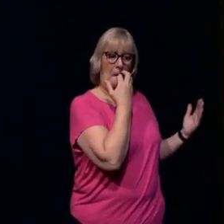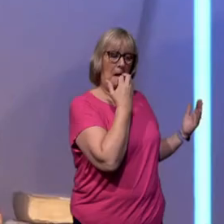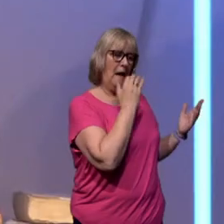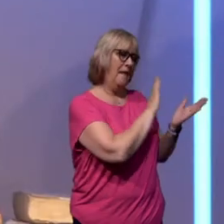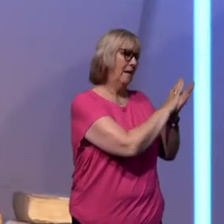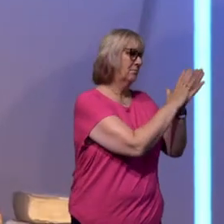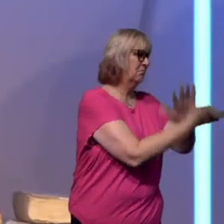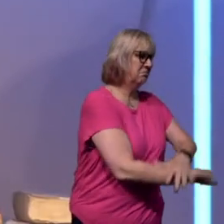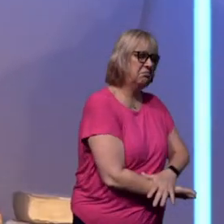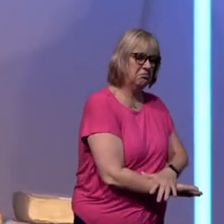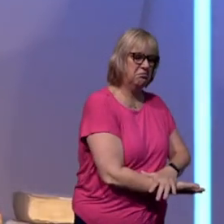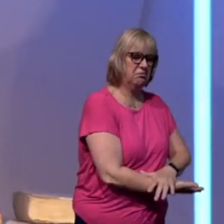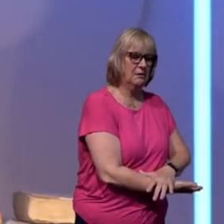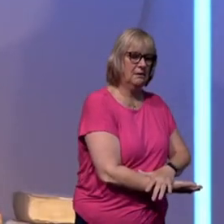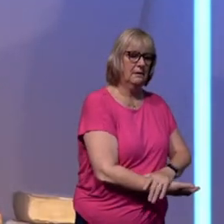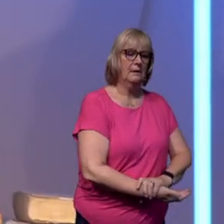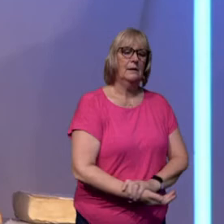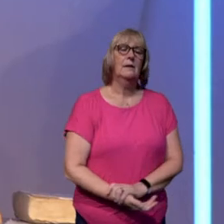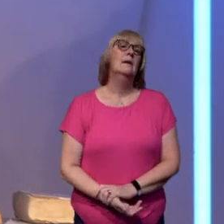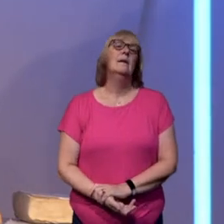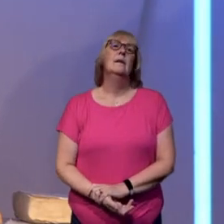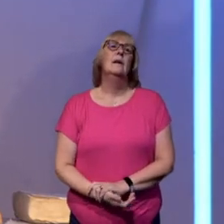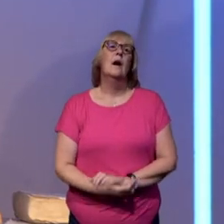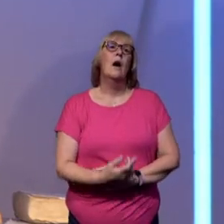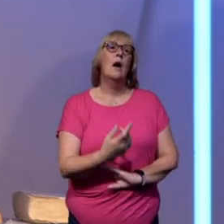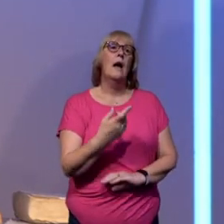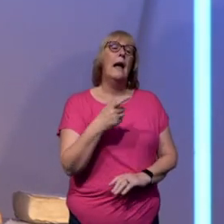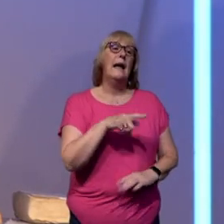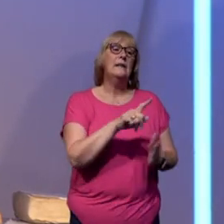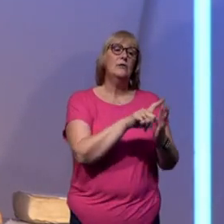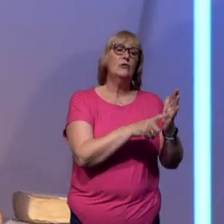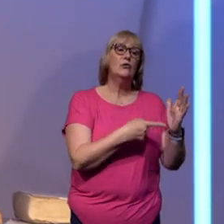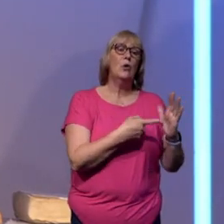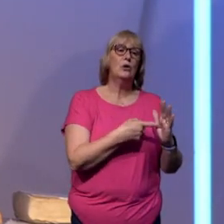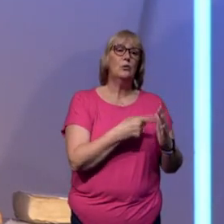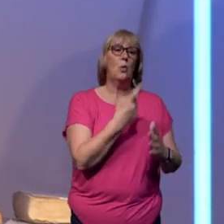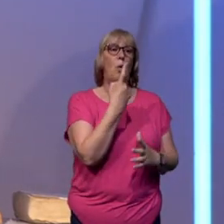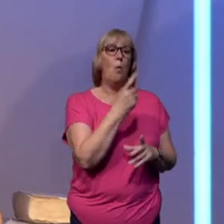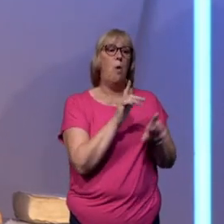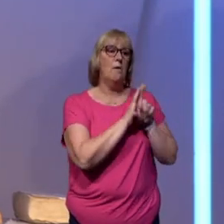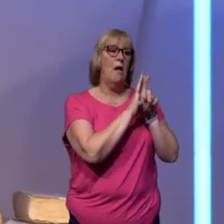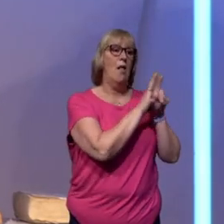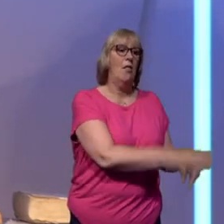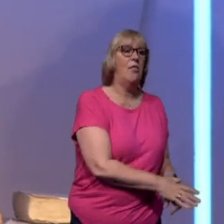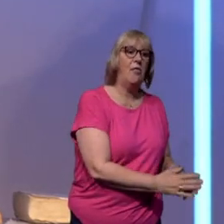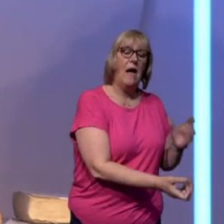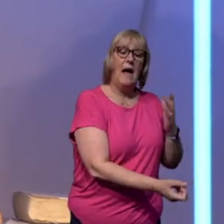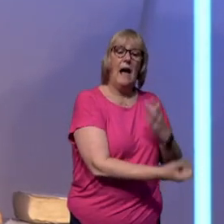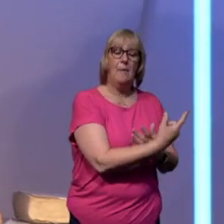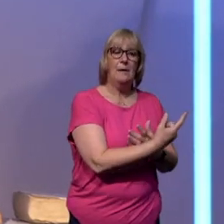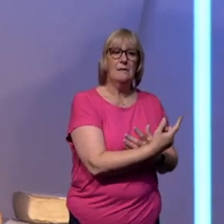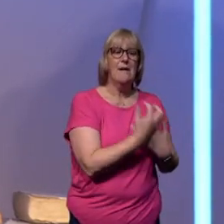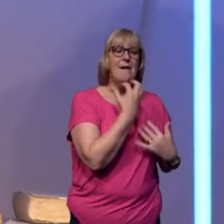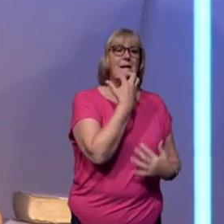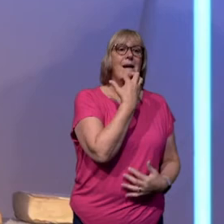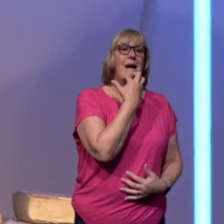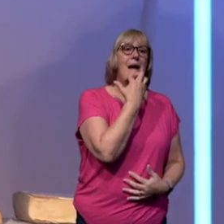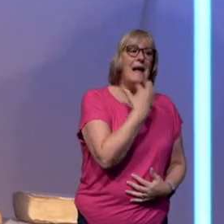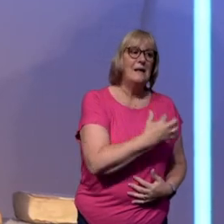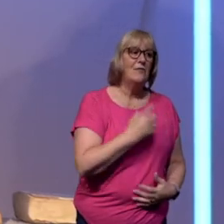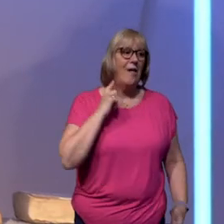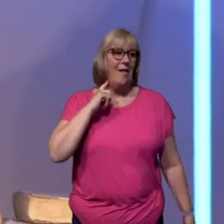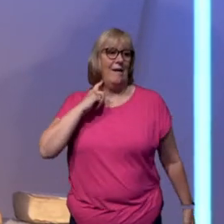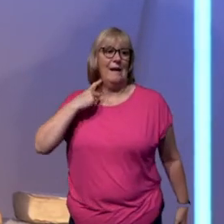down. And this is the only defeat recorded in the book of Joshua. It's the only time that the Israelites are slain in